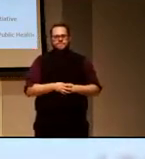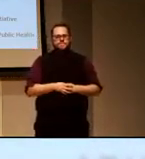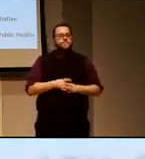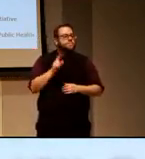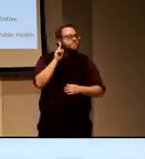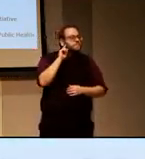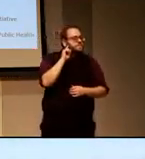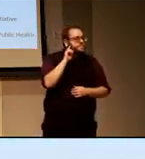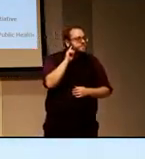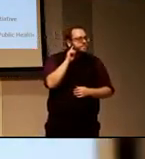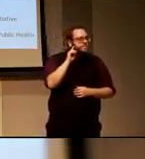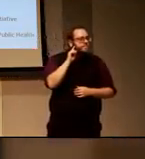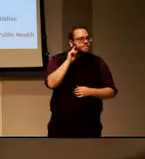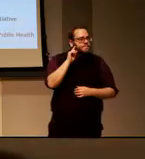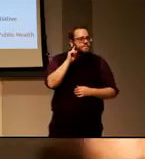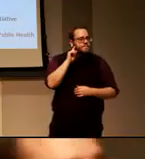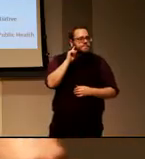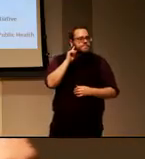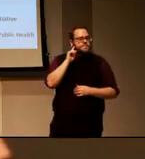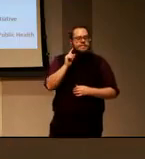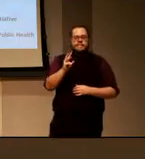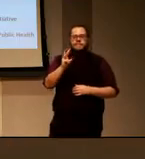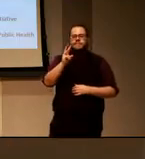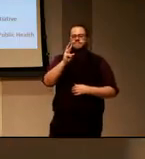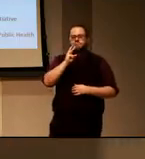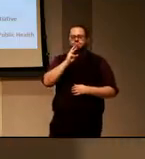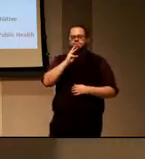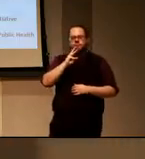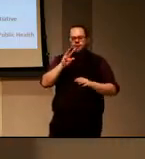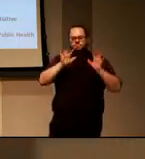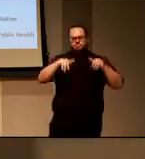Say it again. Sea level rising.